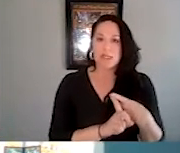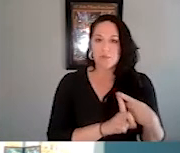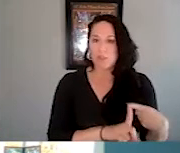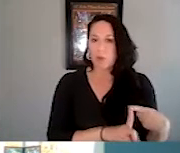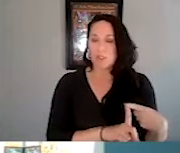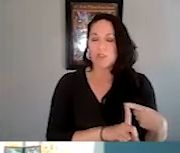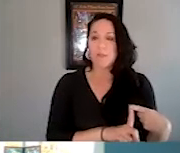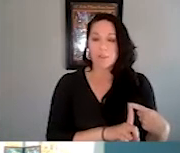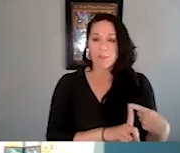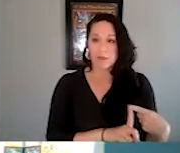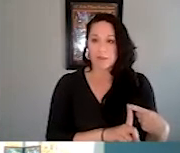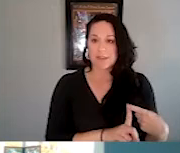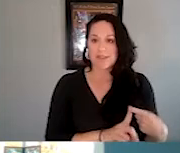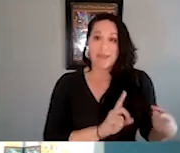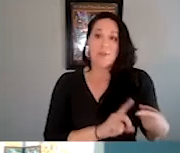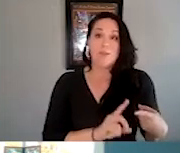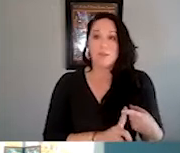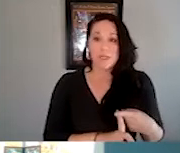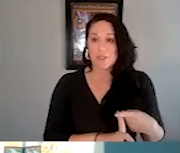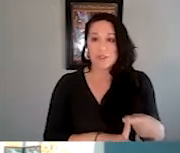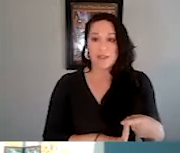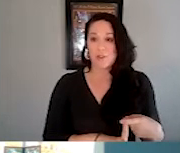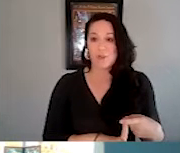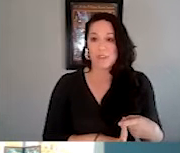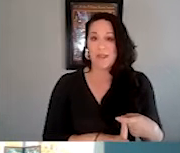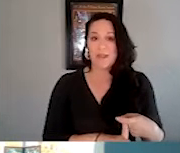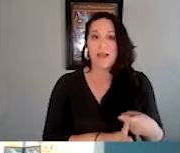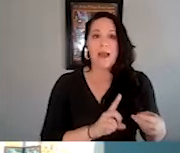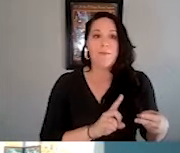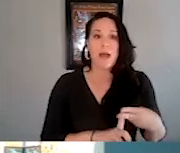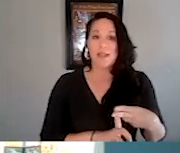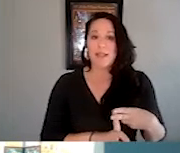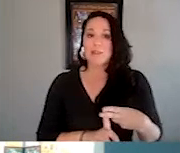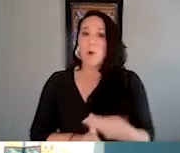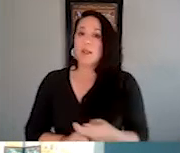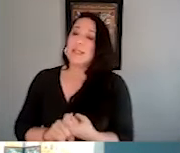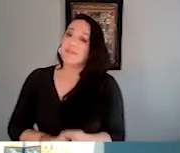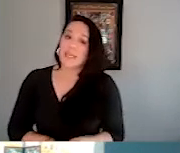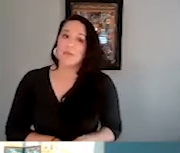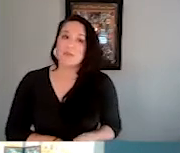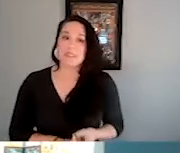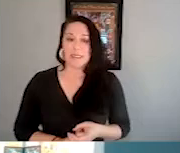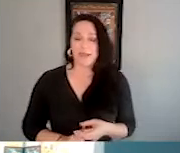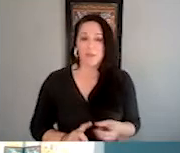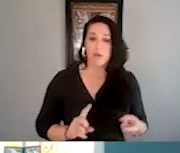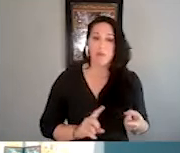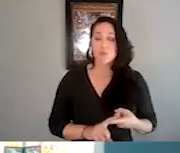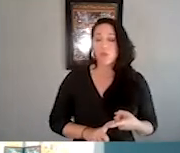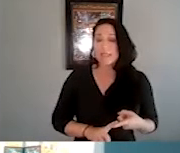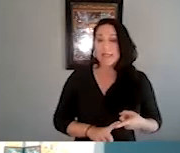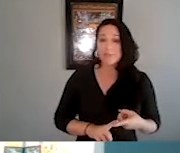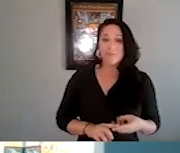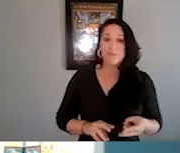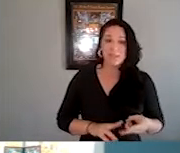build trust with coalition members and partners. They have to be able to trust you to tell their stories. Collect qualitative data routinely, everything